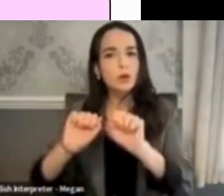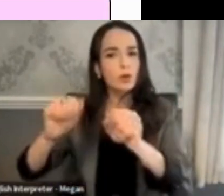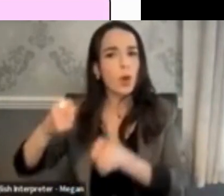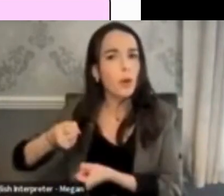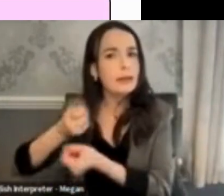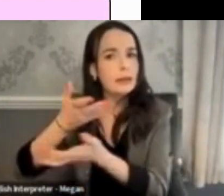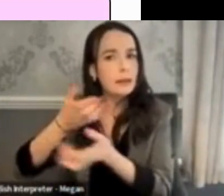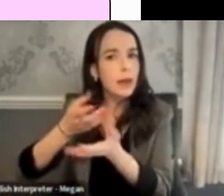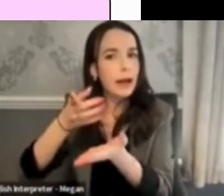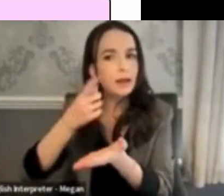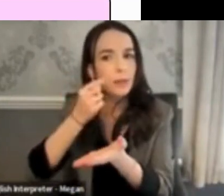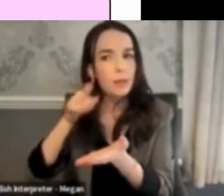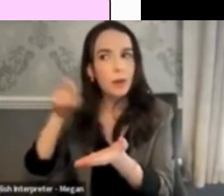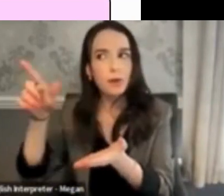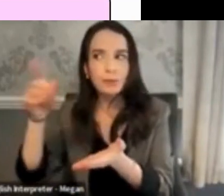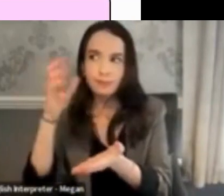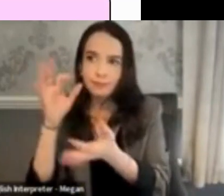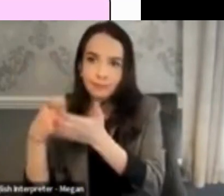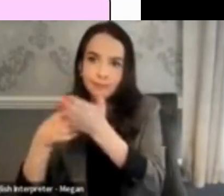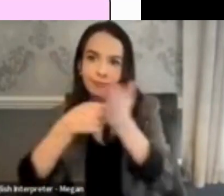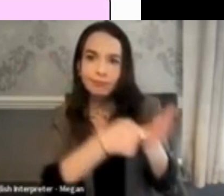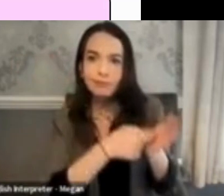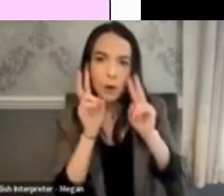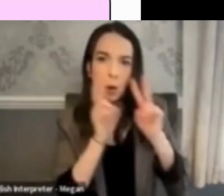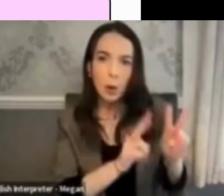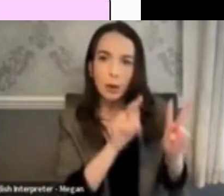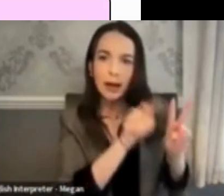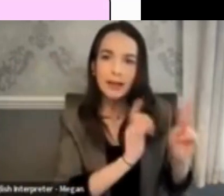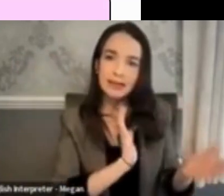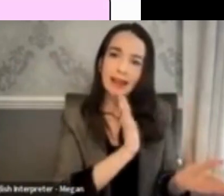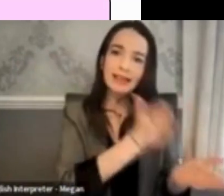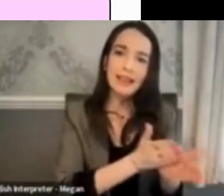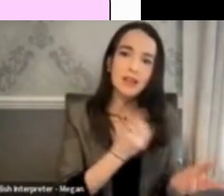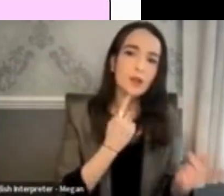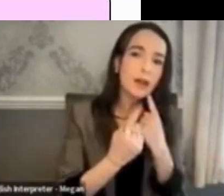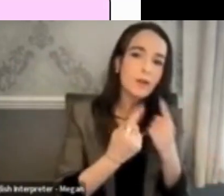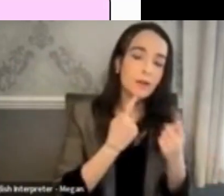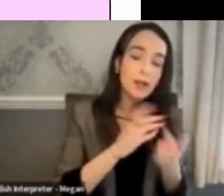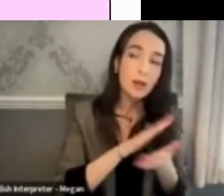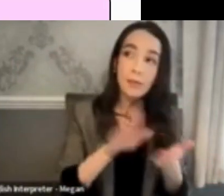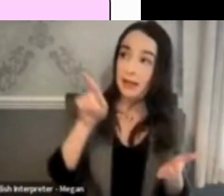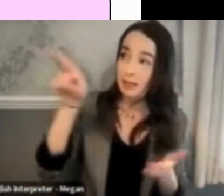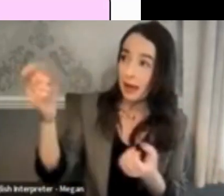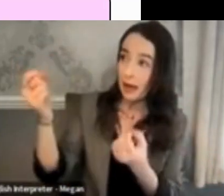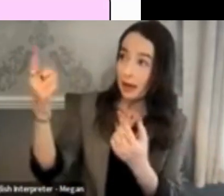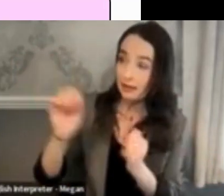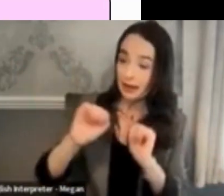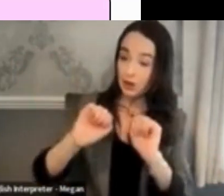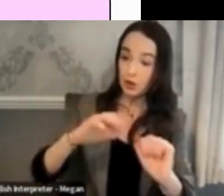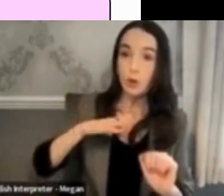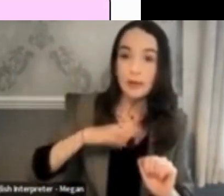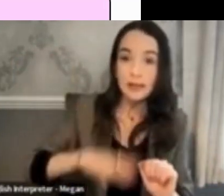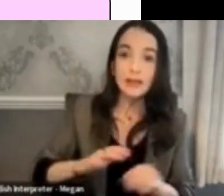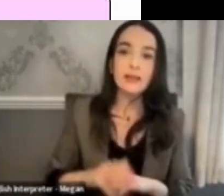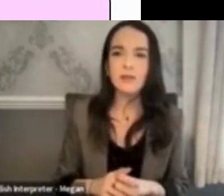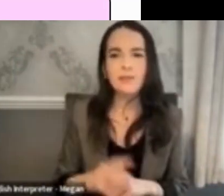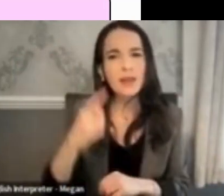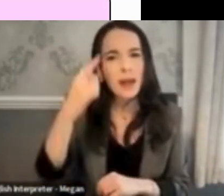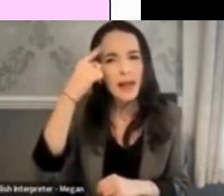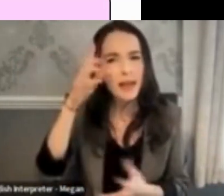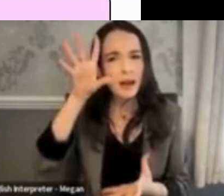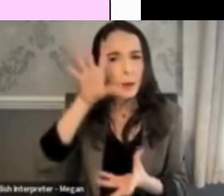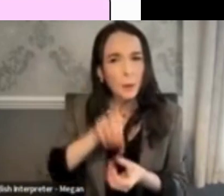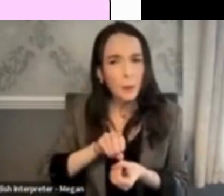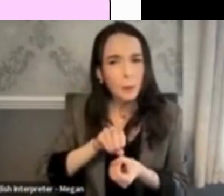document as well, to help them to understand and respond to your needs and requirements too. And I think that's everything from me. So I'm going